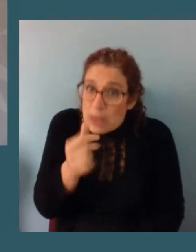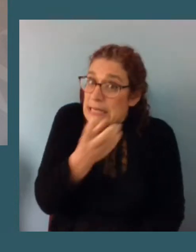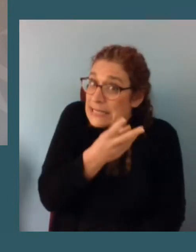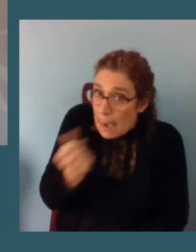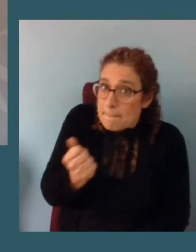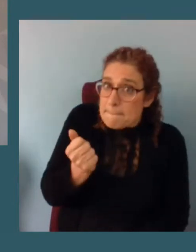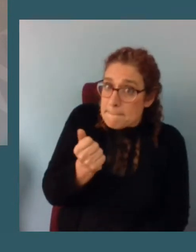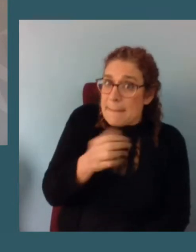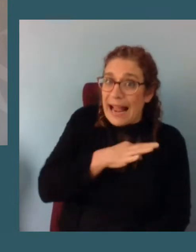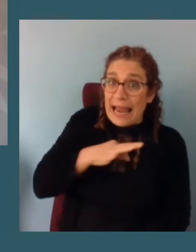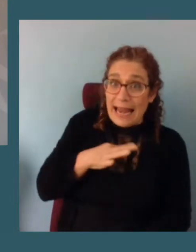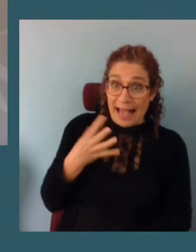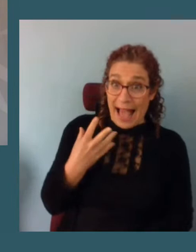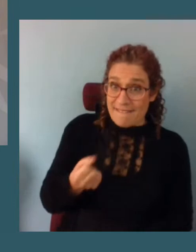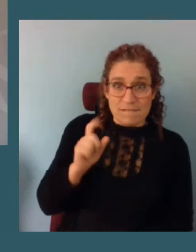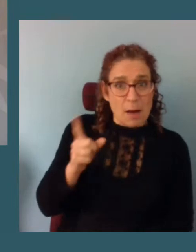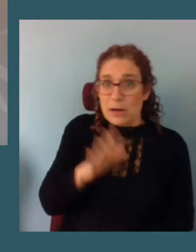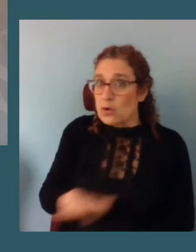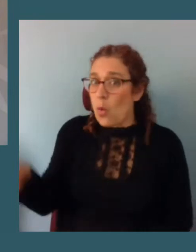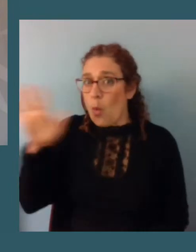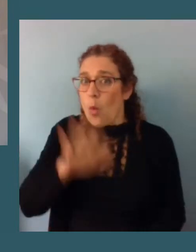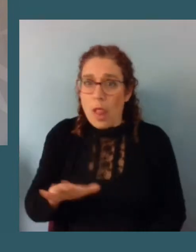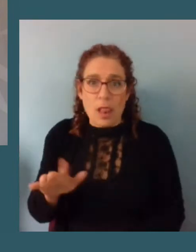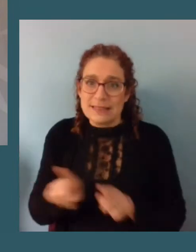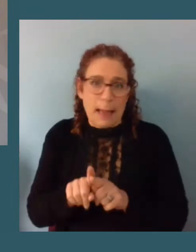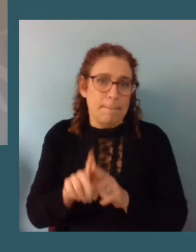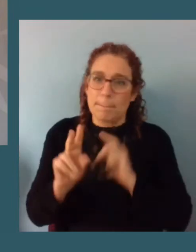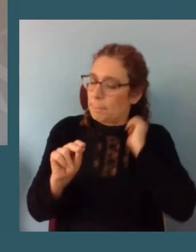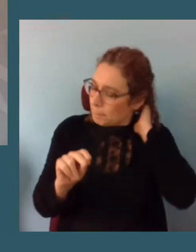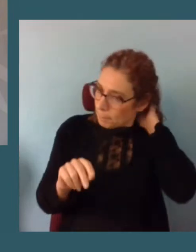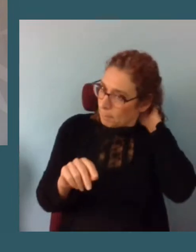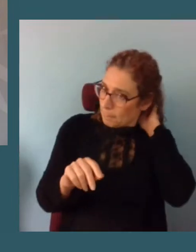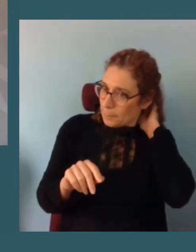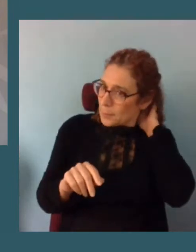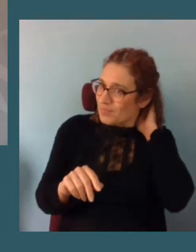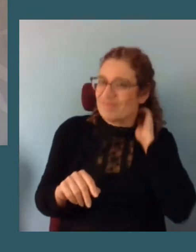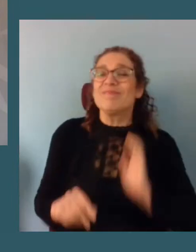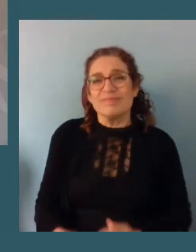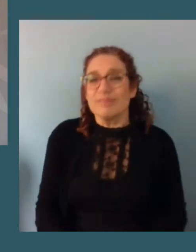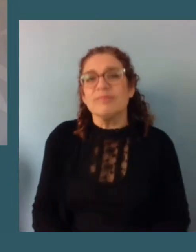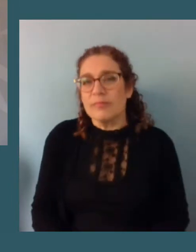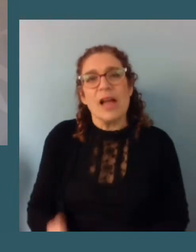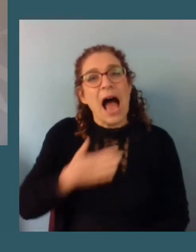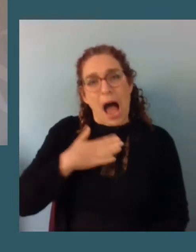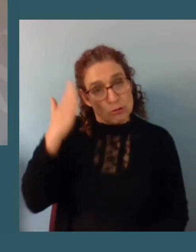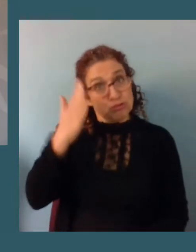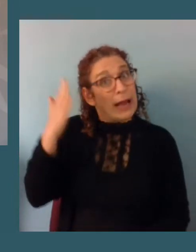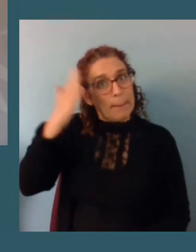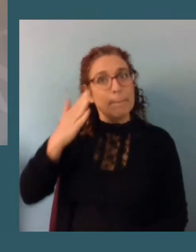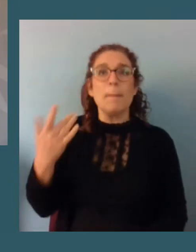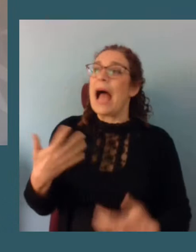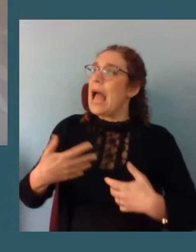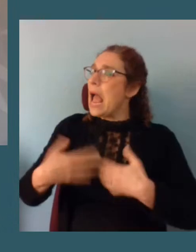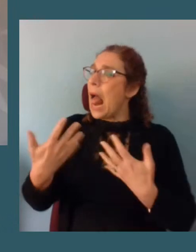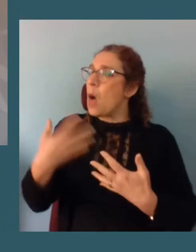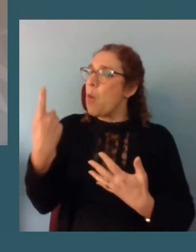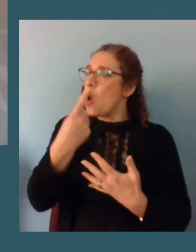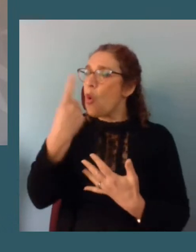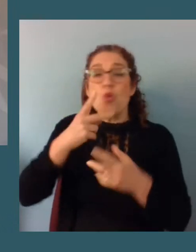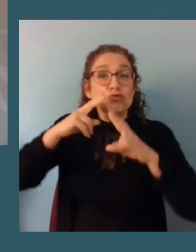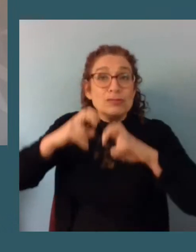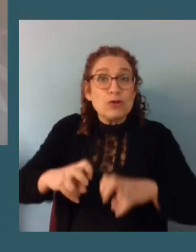not universal at the moment. I think that's the dream, to be quite honest, Laura. I think that's what we're striving for.